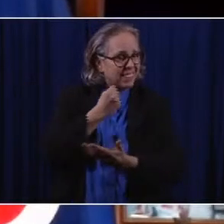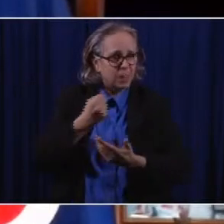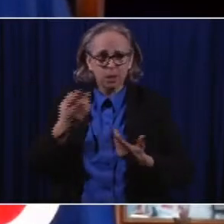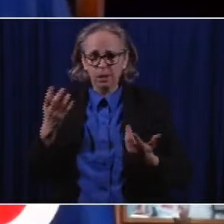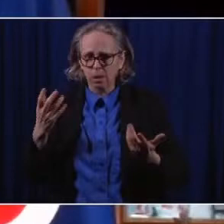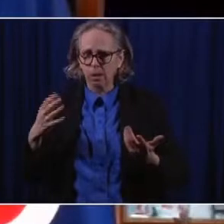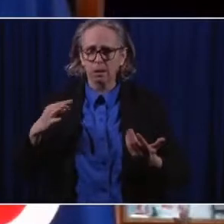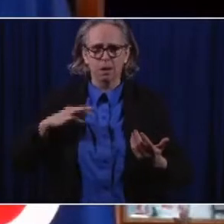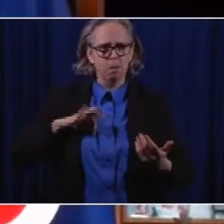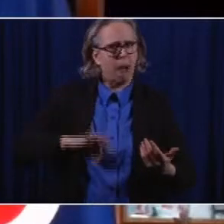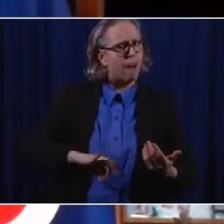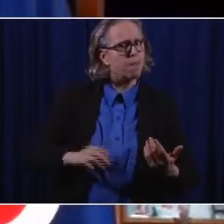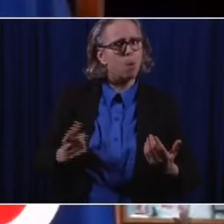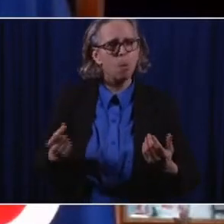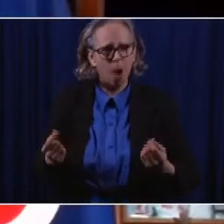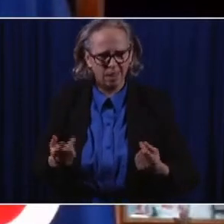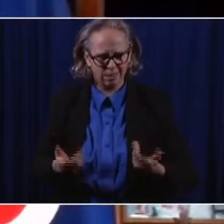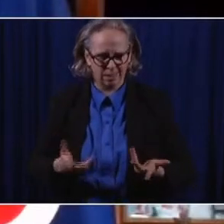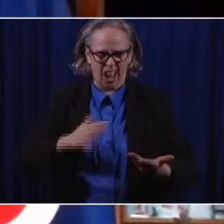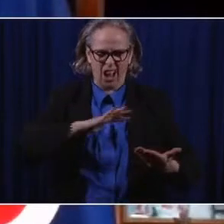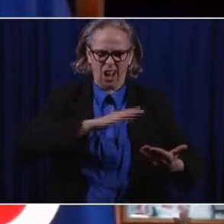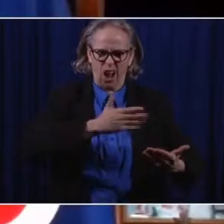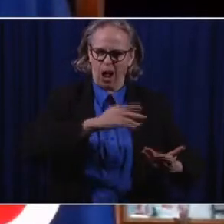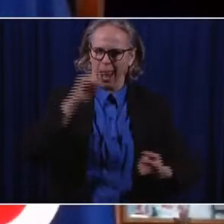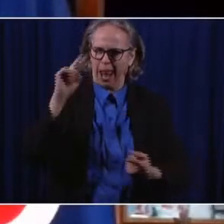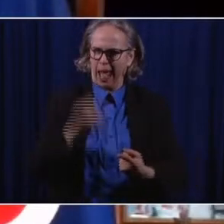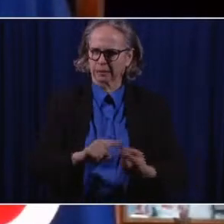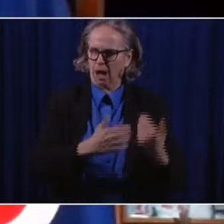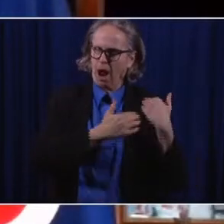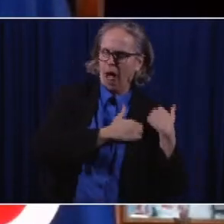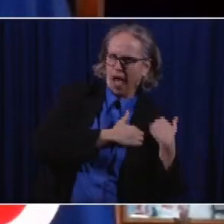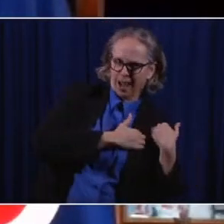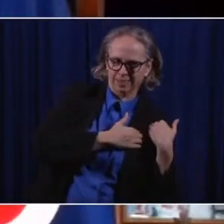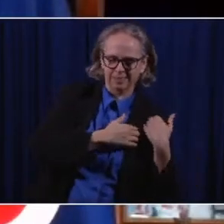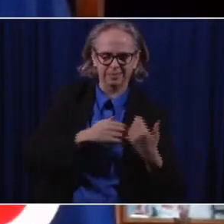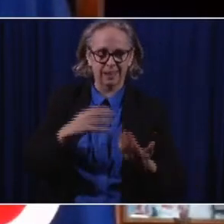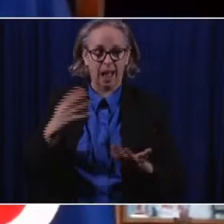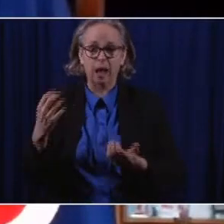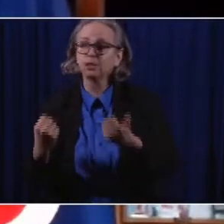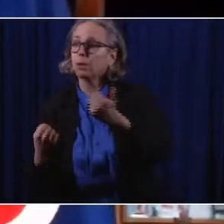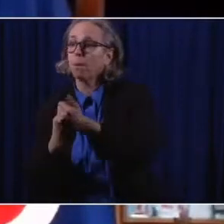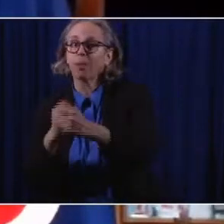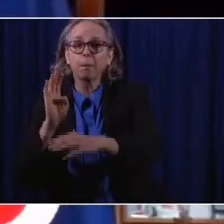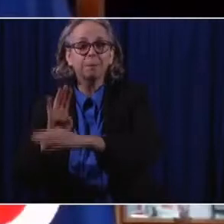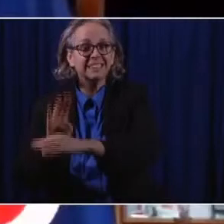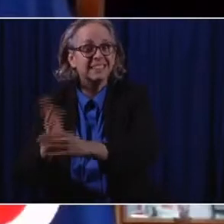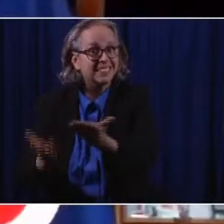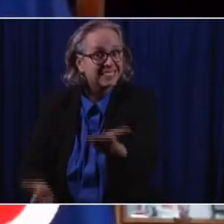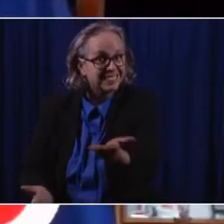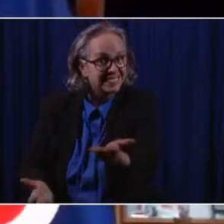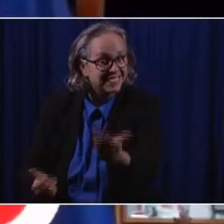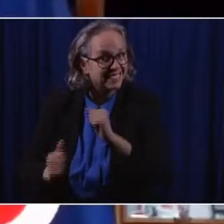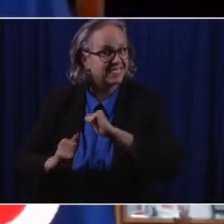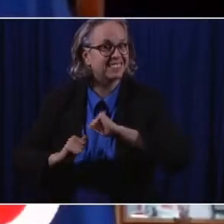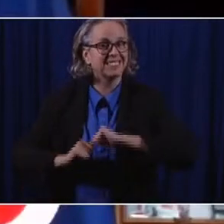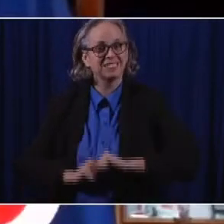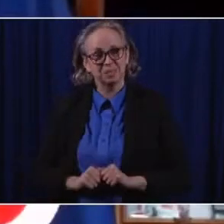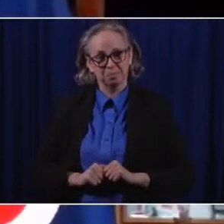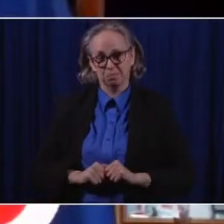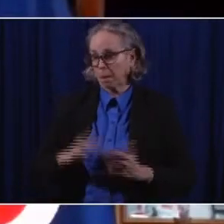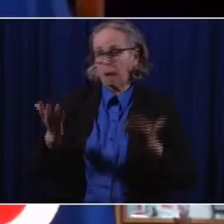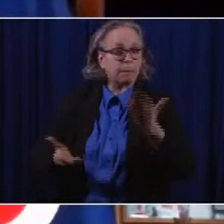duties or grandma in that case. I know we're all trying to stay distant. Maybe you can send a meal to somebody, but make sure